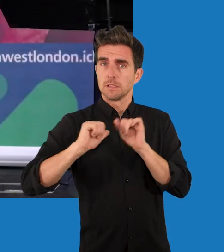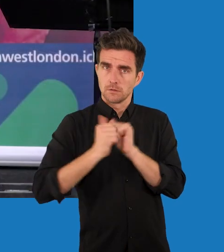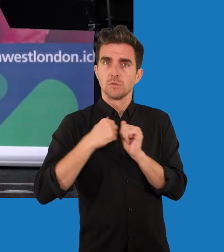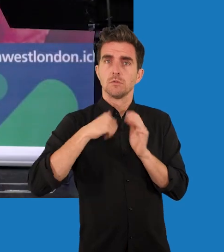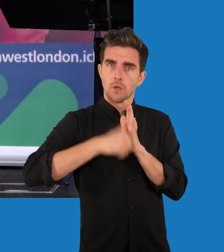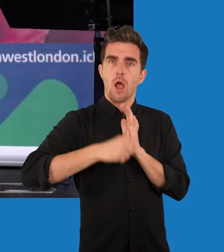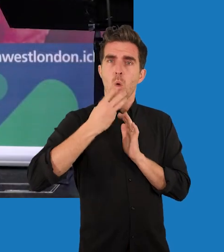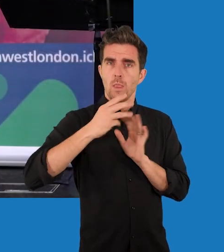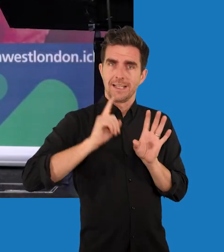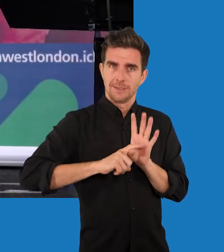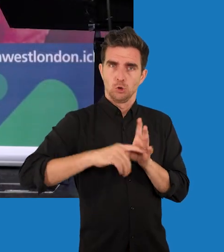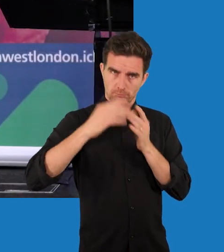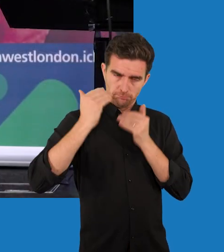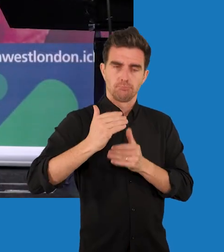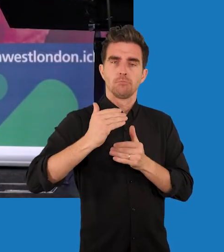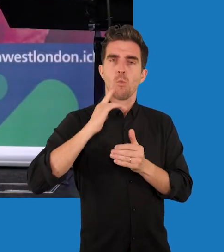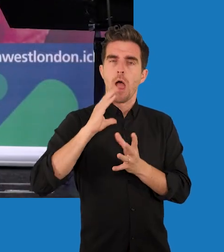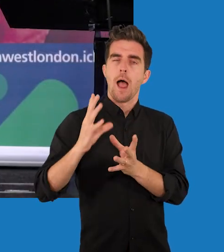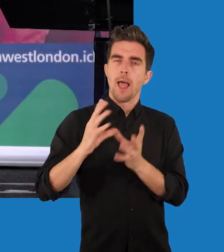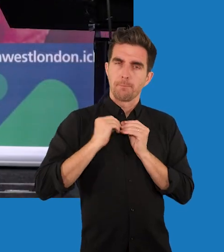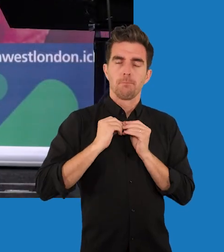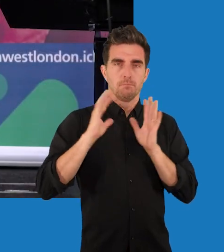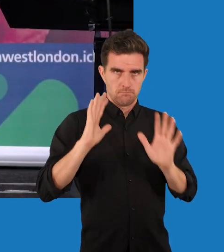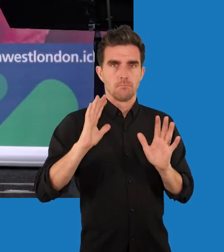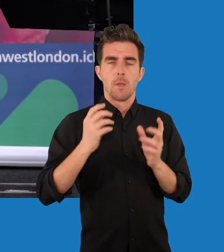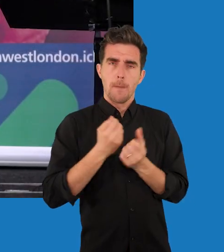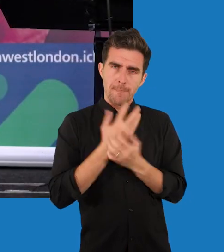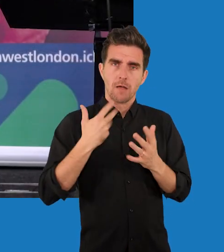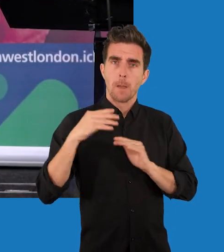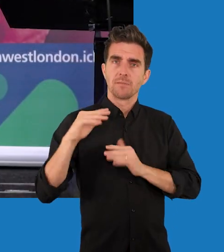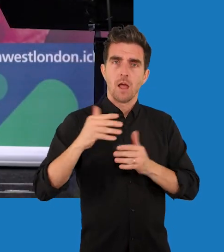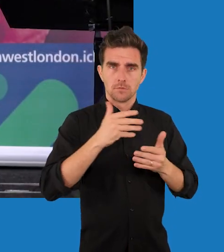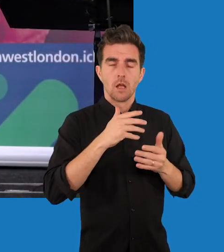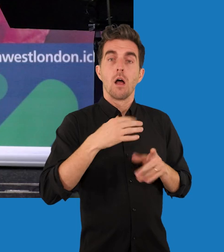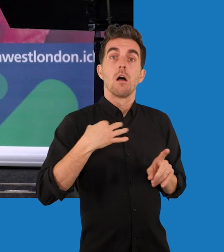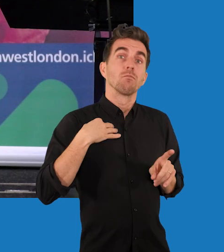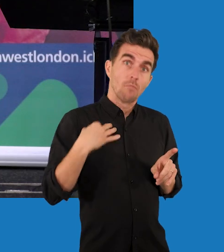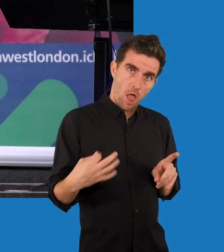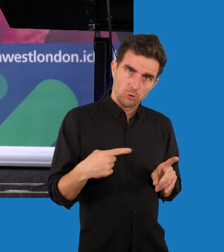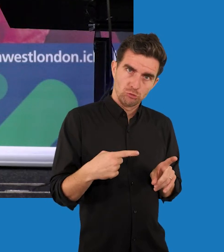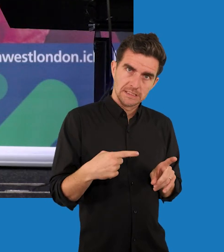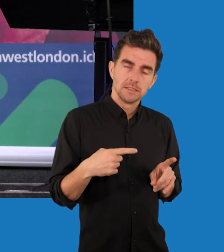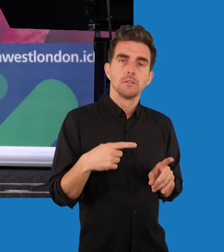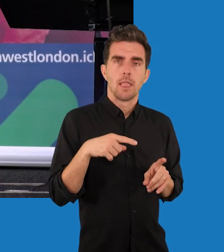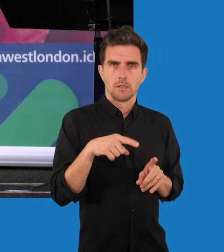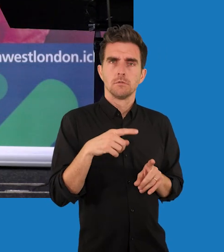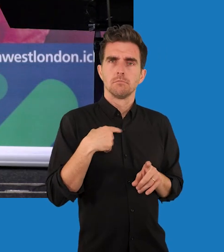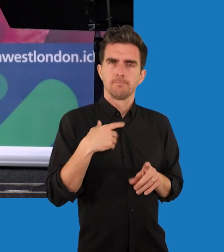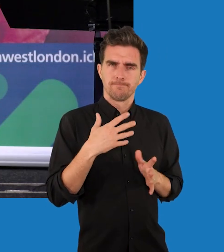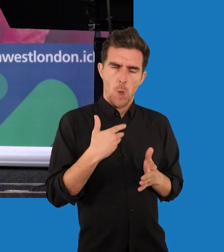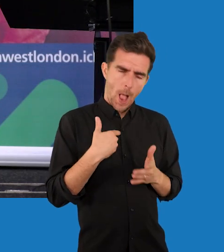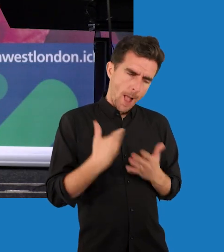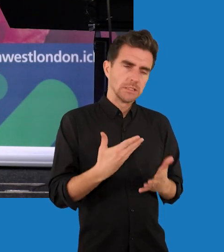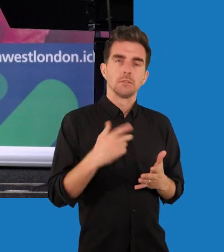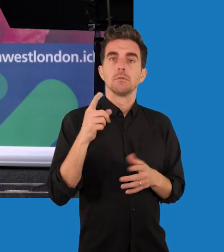3-year allocations at least, which I think will help us and help many of our providers, and particularly in the voluntary sector. So that's